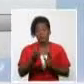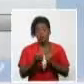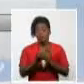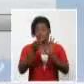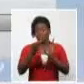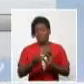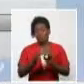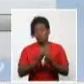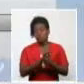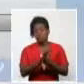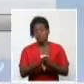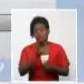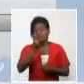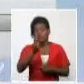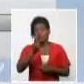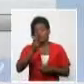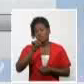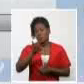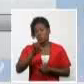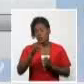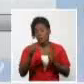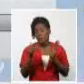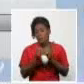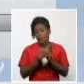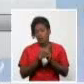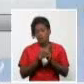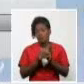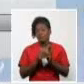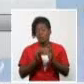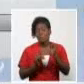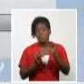255,880 deaths, with